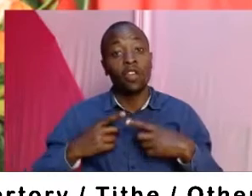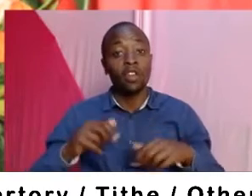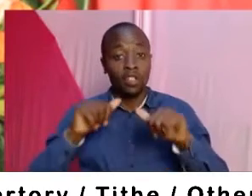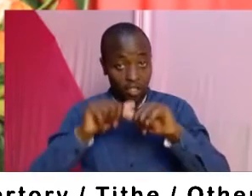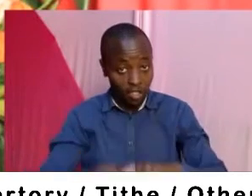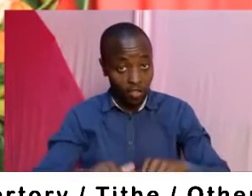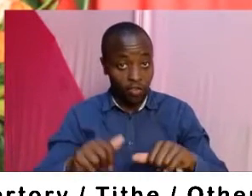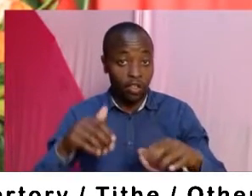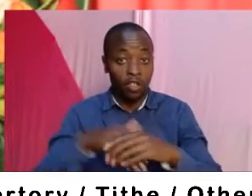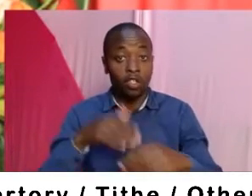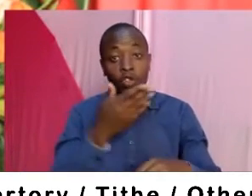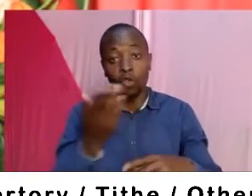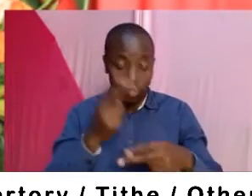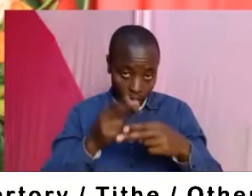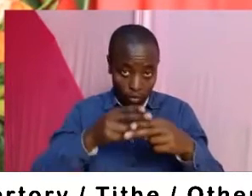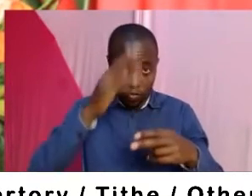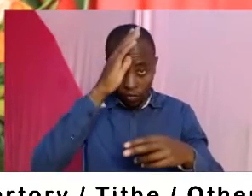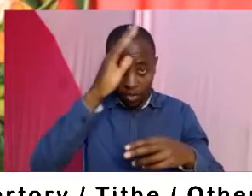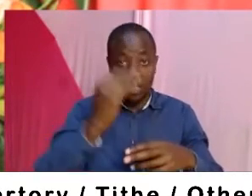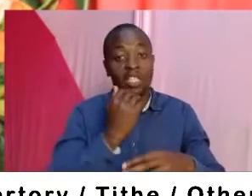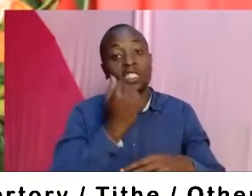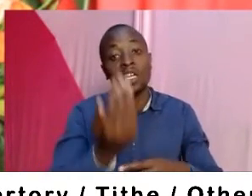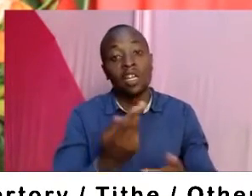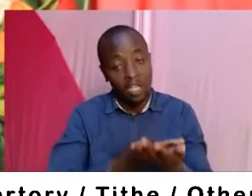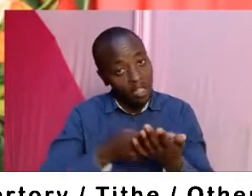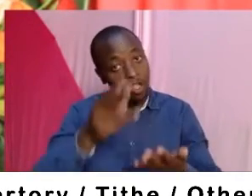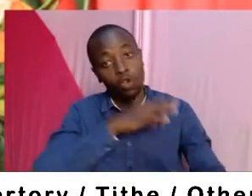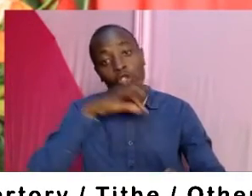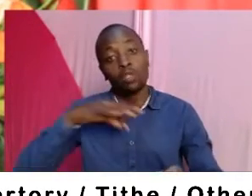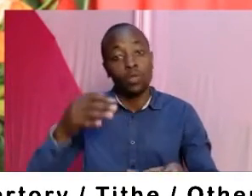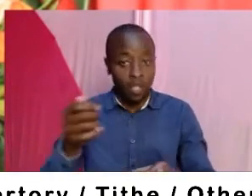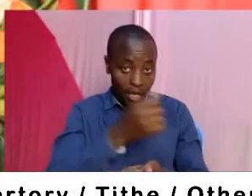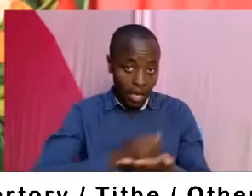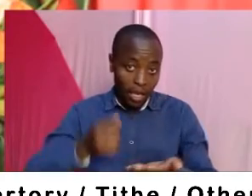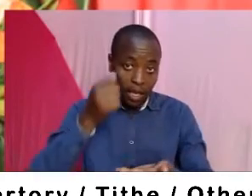is dwelling in you. In the name of God the Father, God the Son, and God the Holy Spirit.